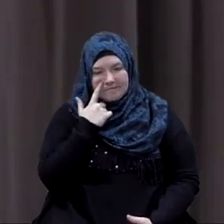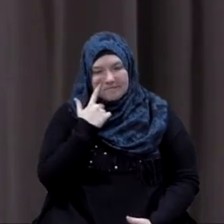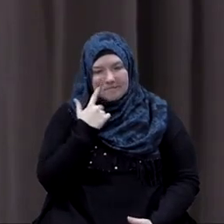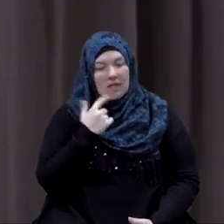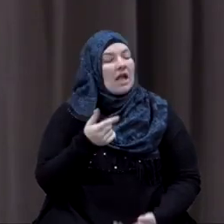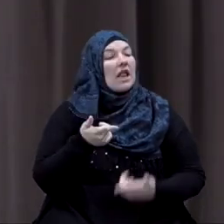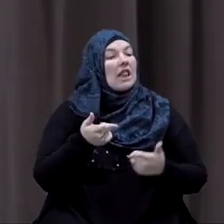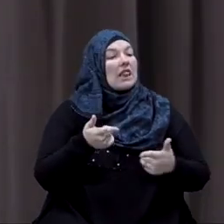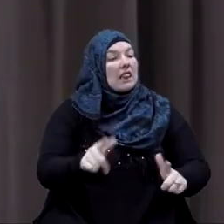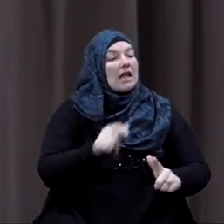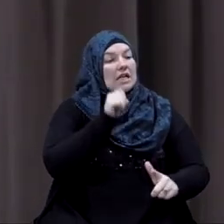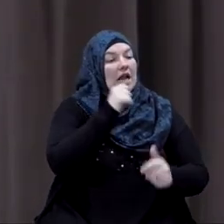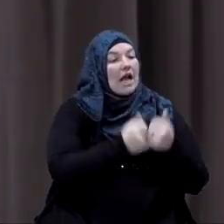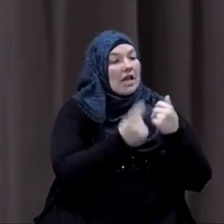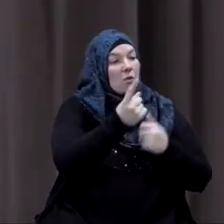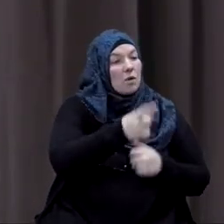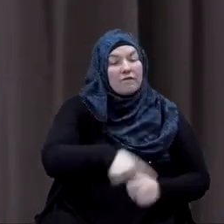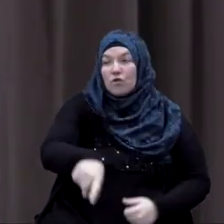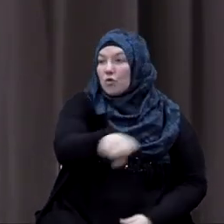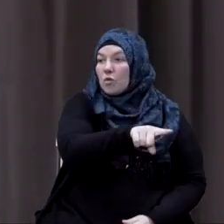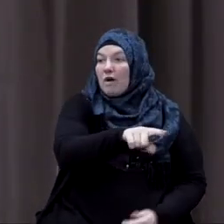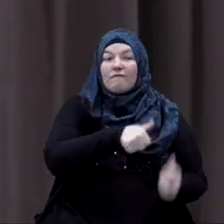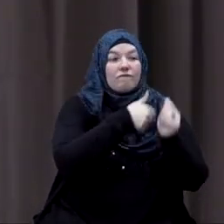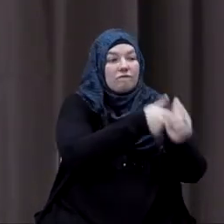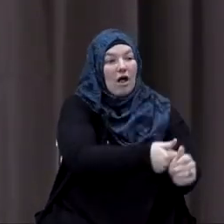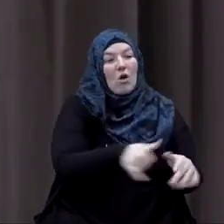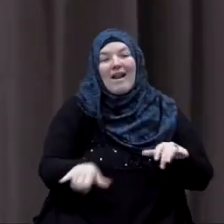Let not any one of you be a following idiot.